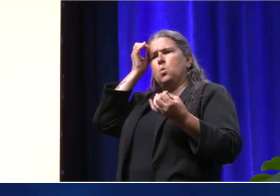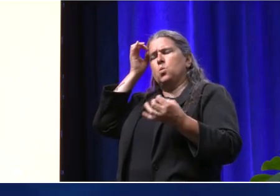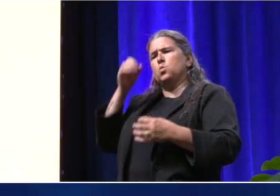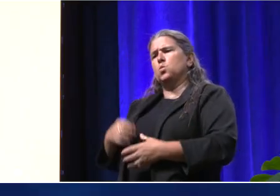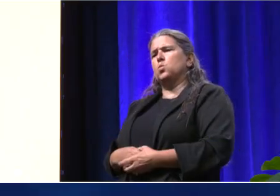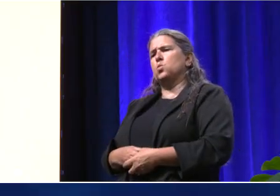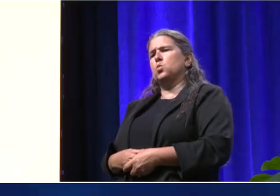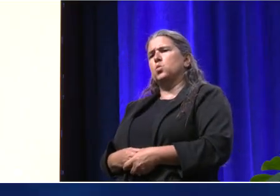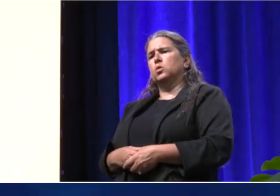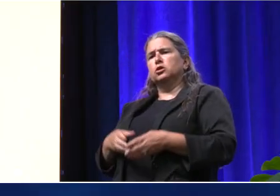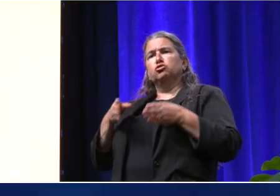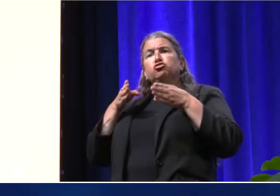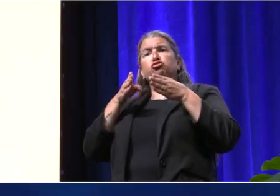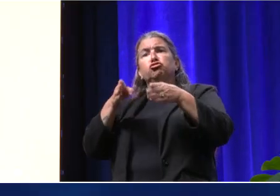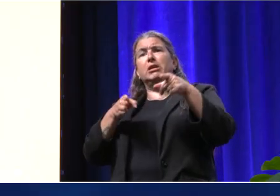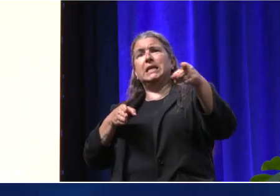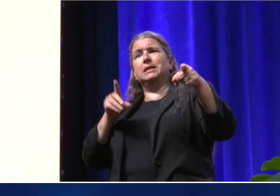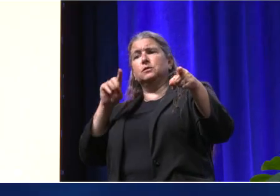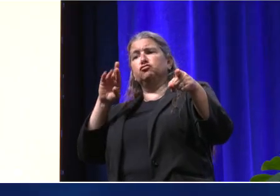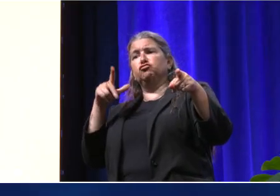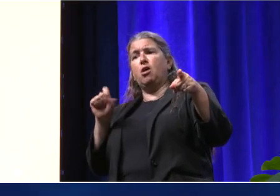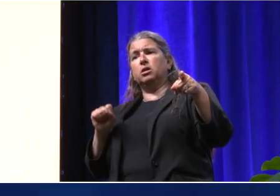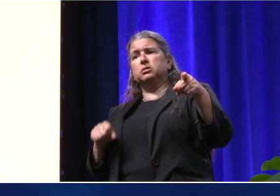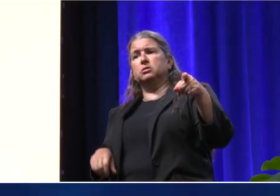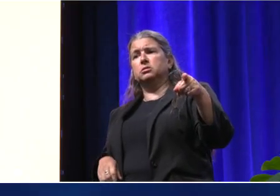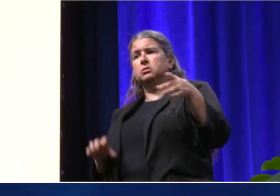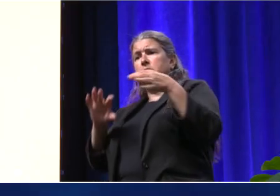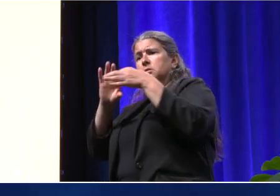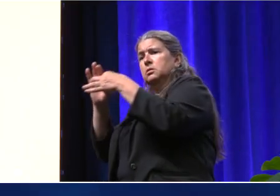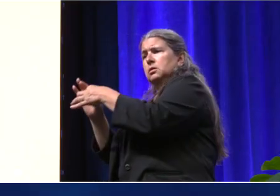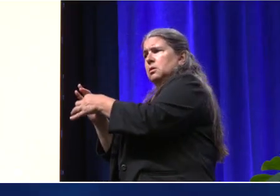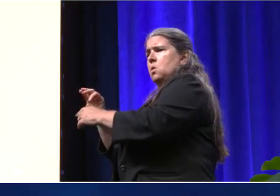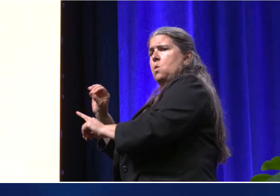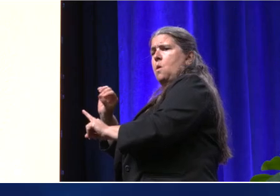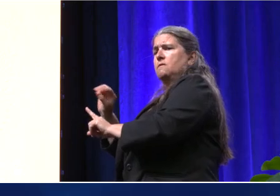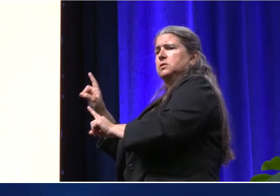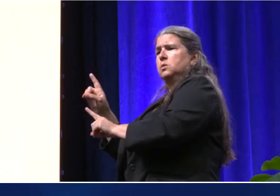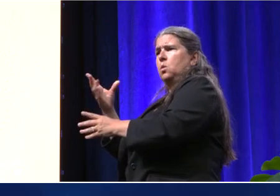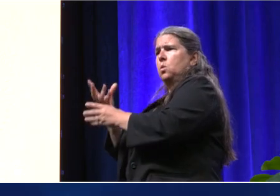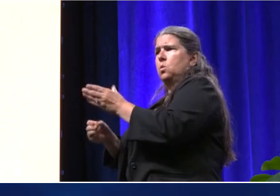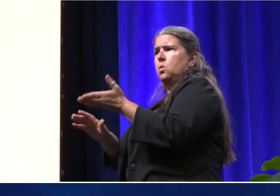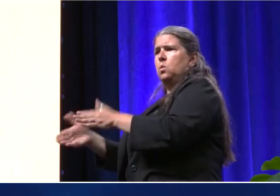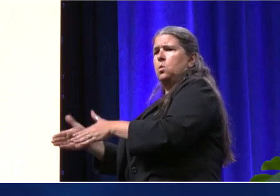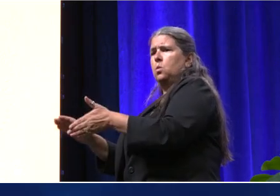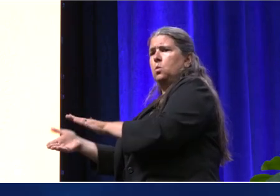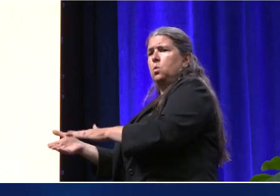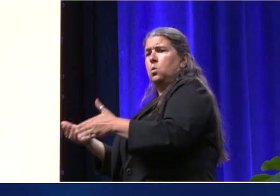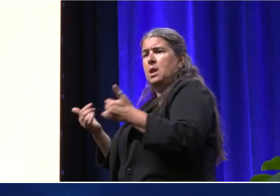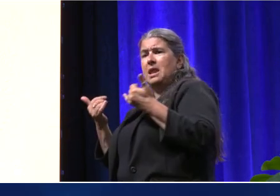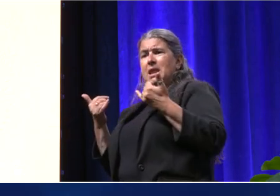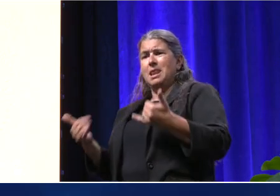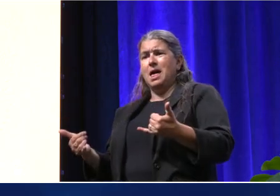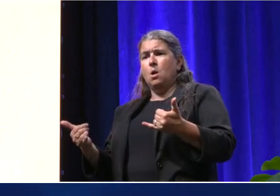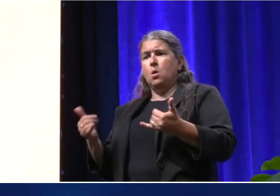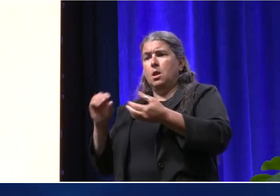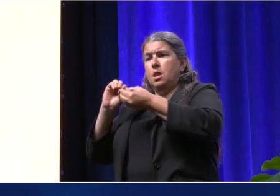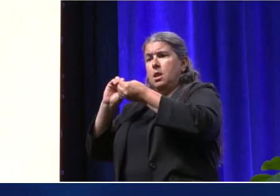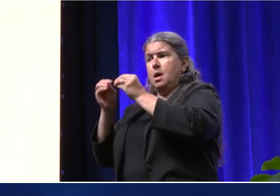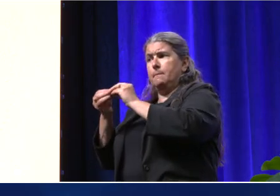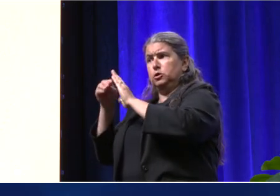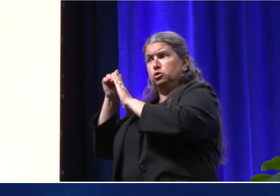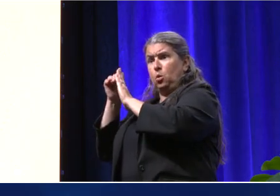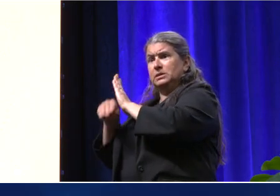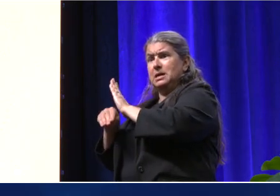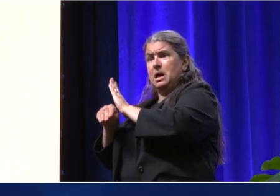and put it in the context of overdose deaths and what's happening right now with overdose declines, there's kind of this bridge in between.